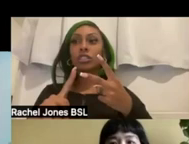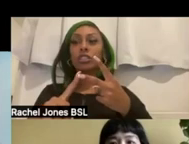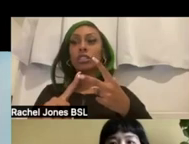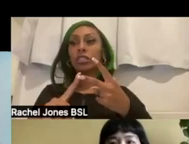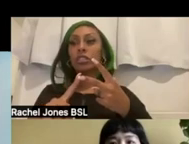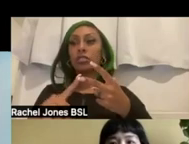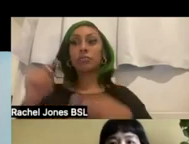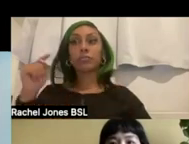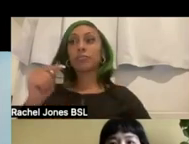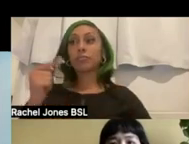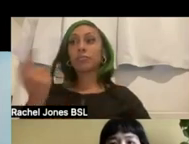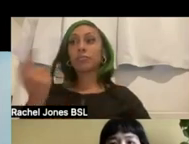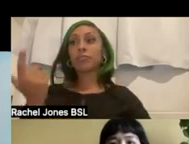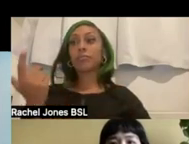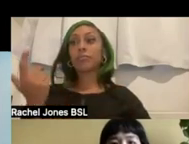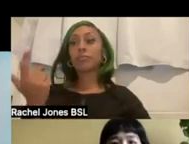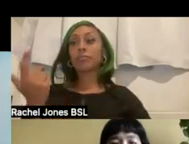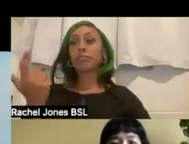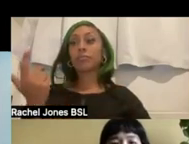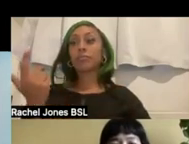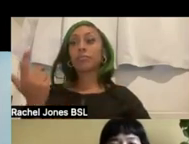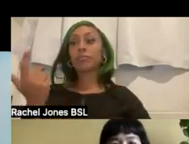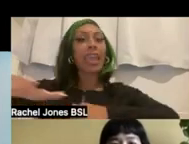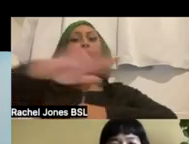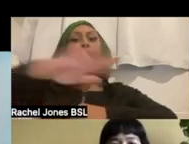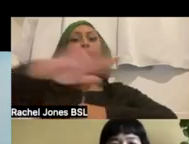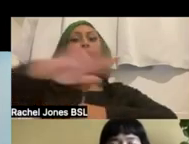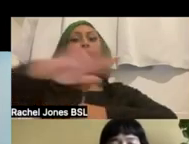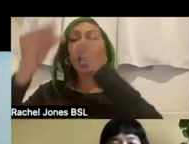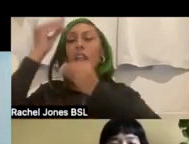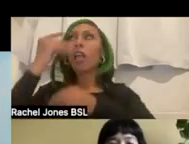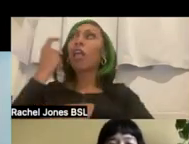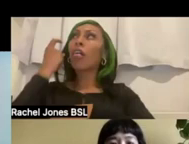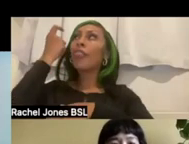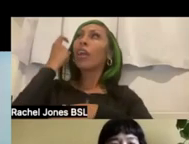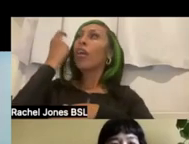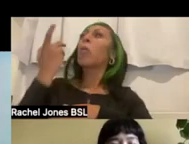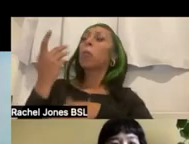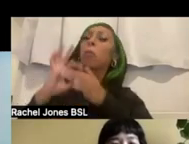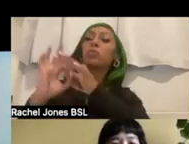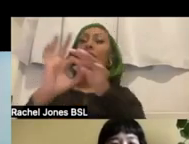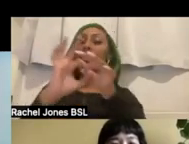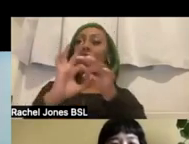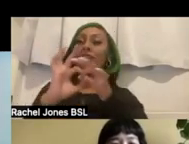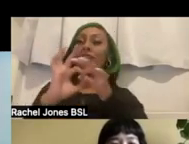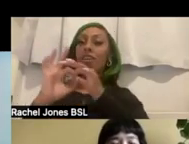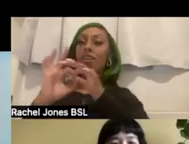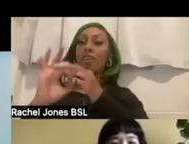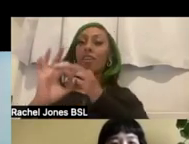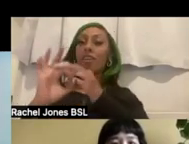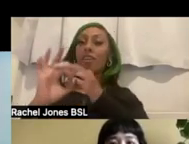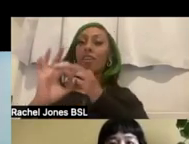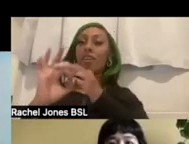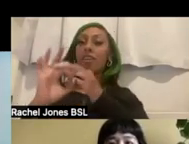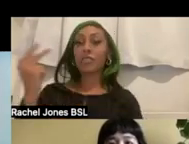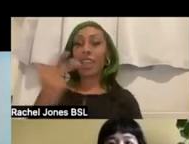learn and kind of think together. In 2018, I started working on race in the